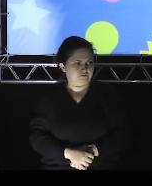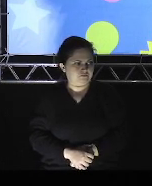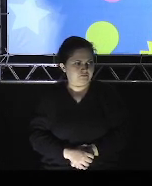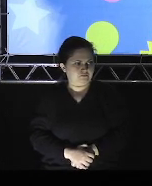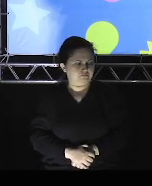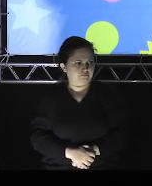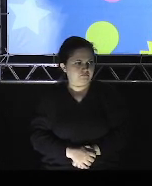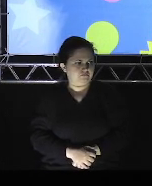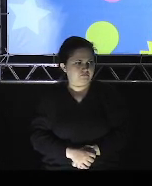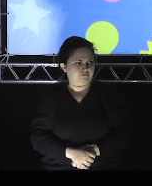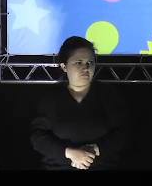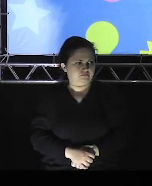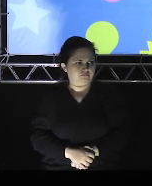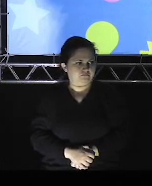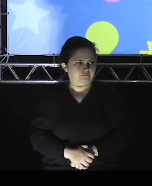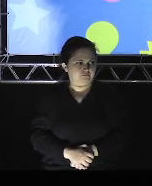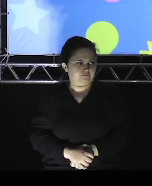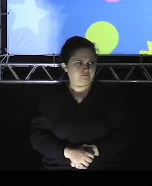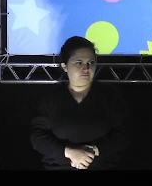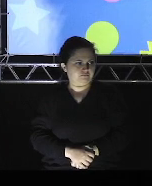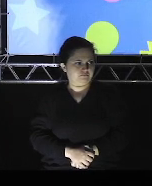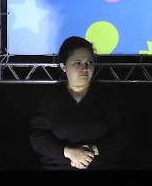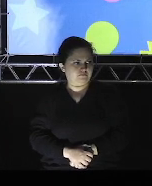into coaching.